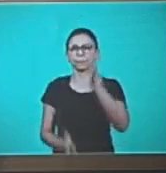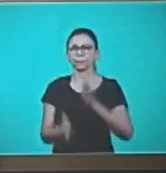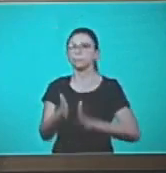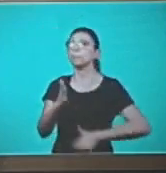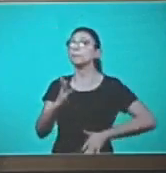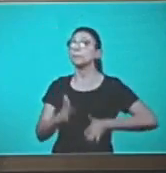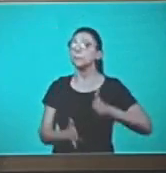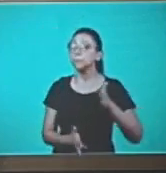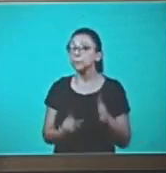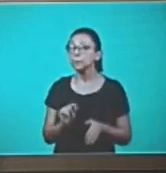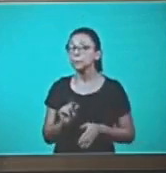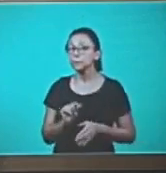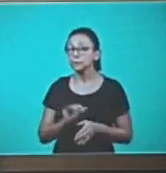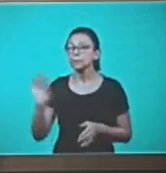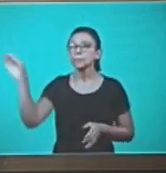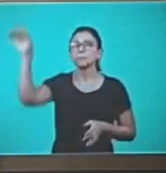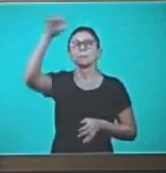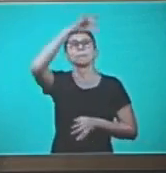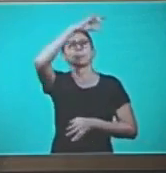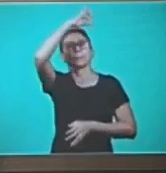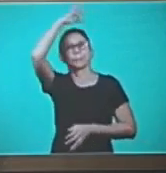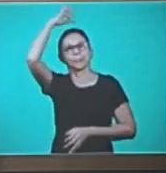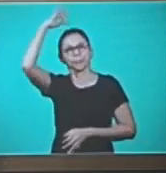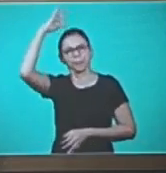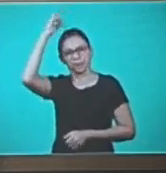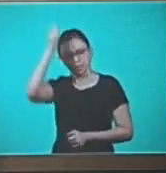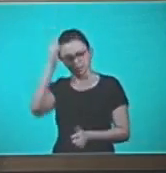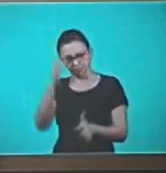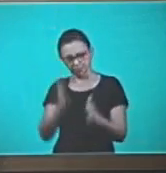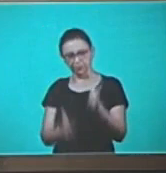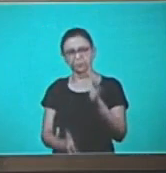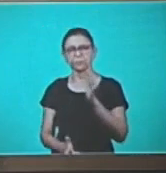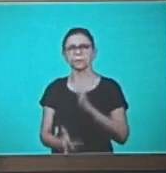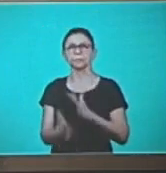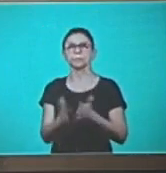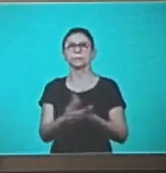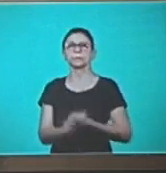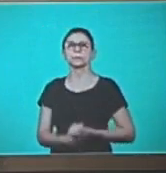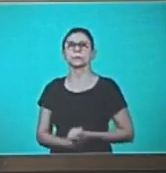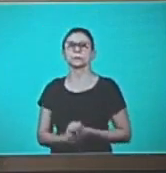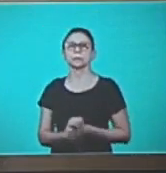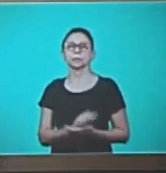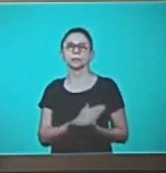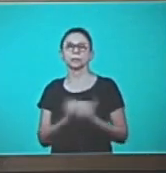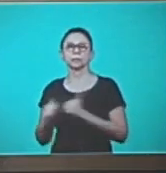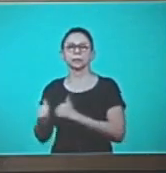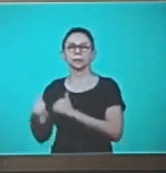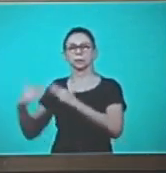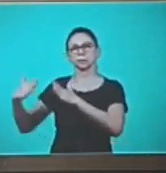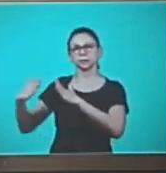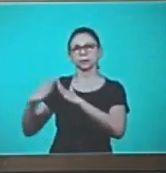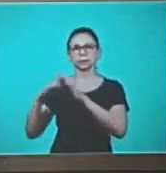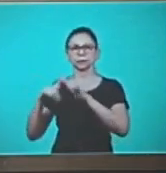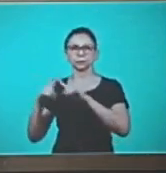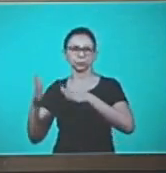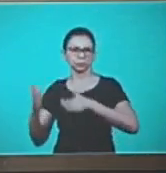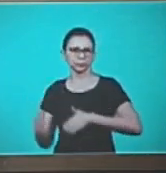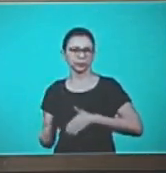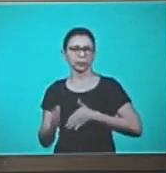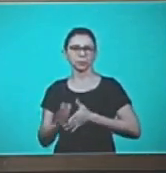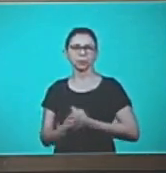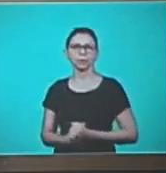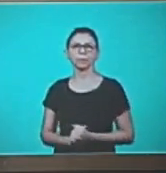was the pouring out of the Holy Spirit to establish the church. This was the first